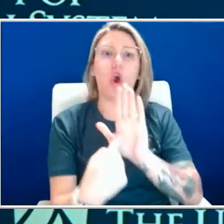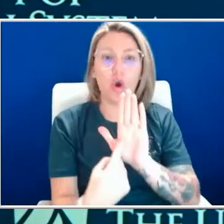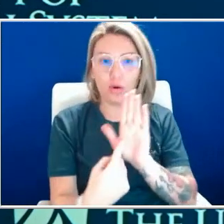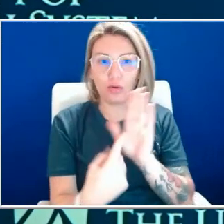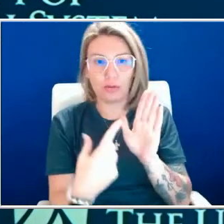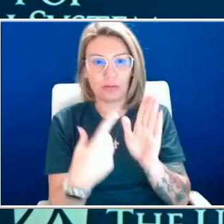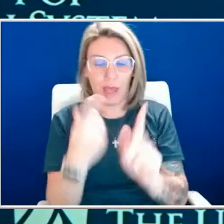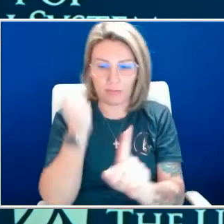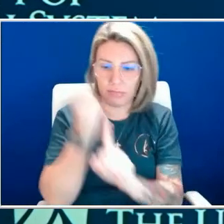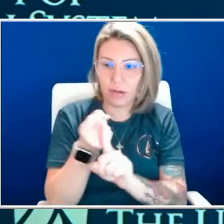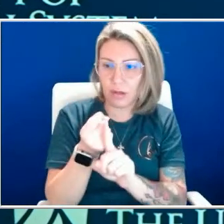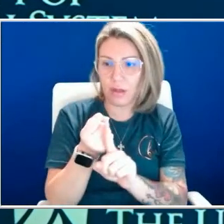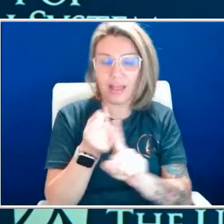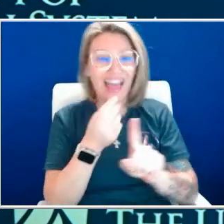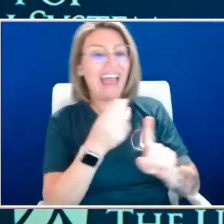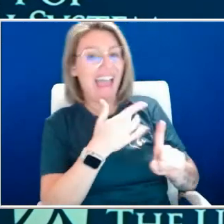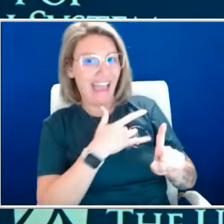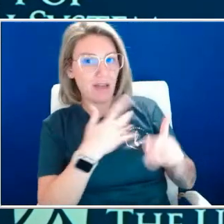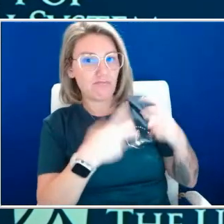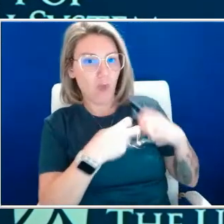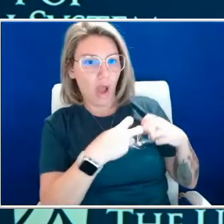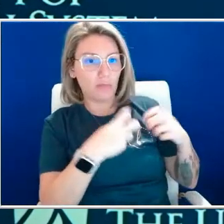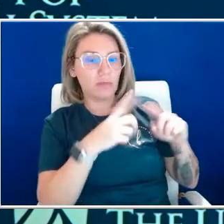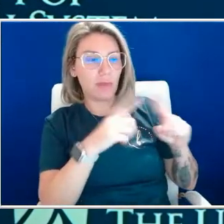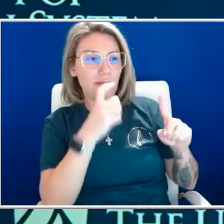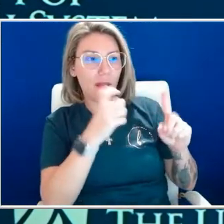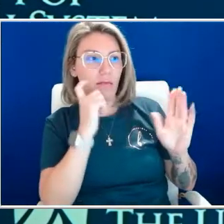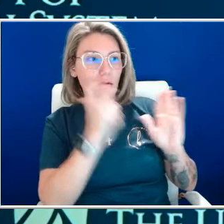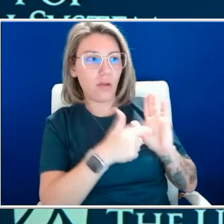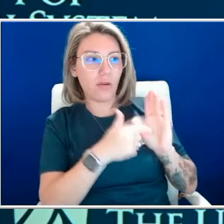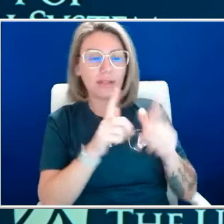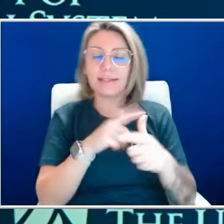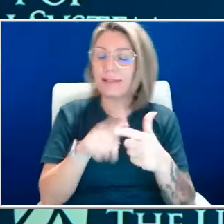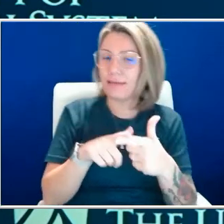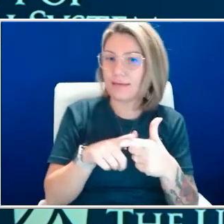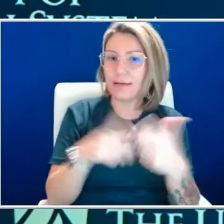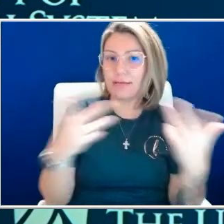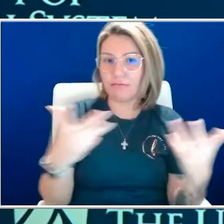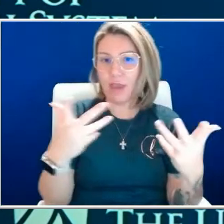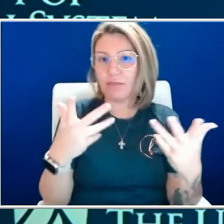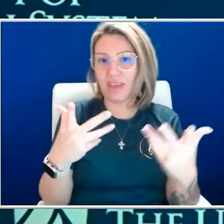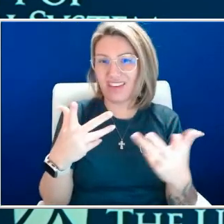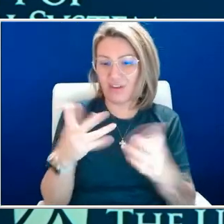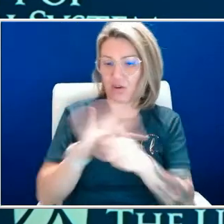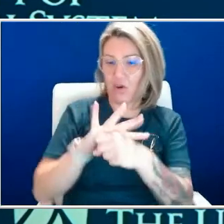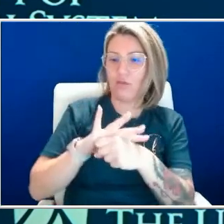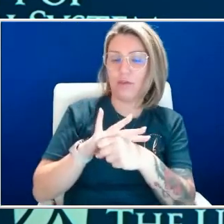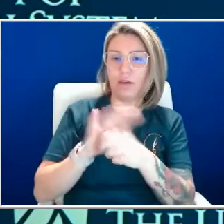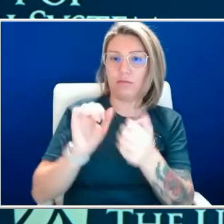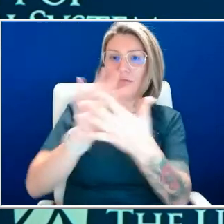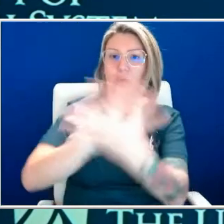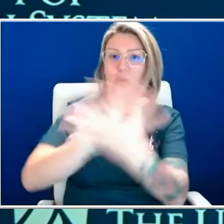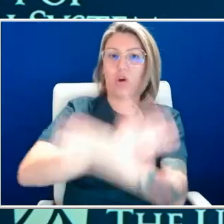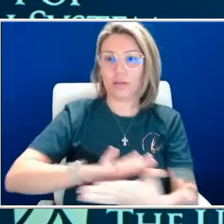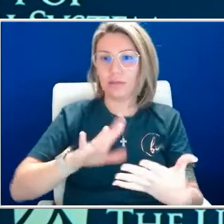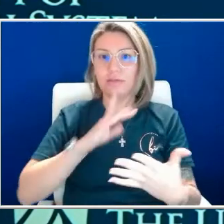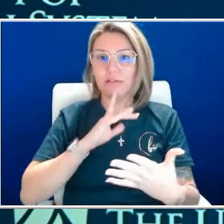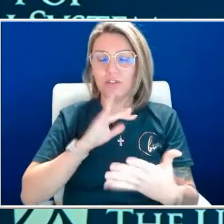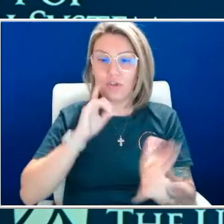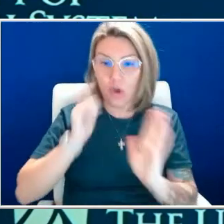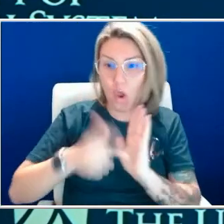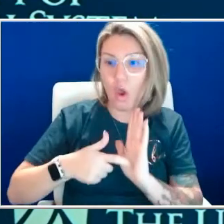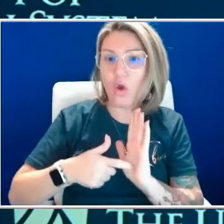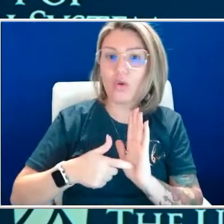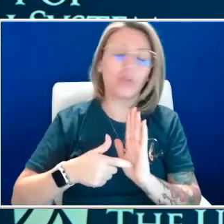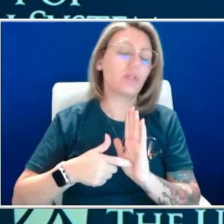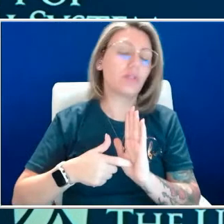her symptomatic from her heart failure, but might not necessarily have been of the direct cause. Because of her cause of her cardiomyopathy